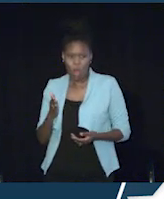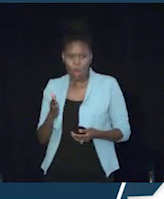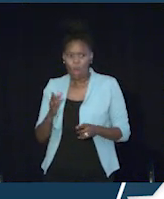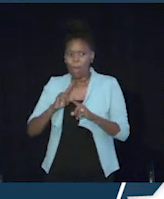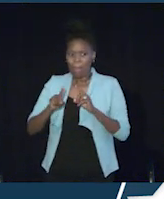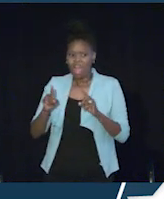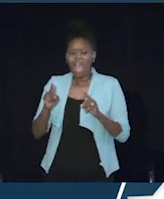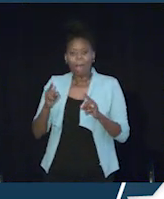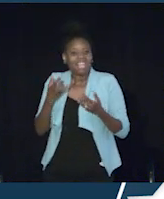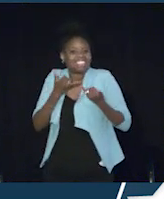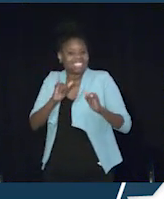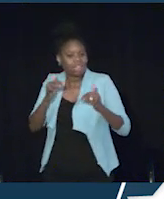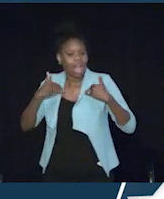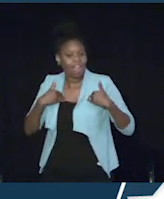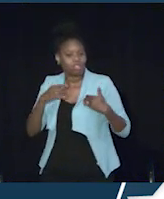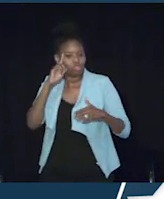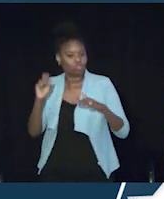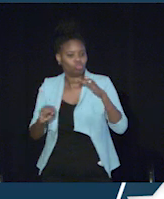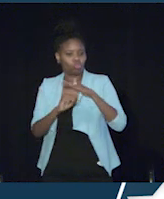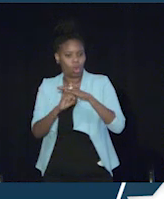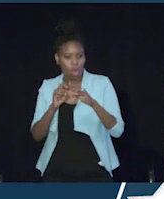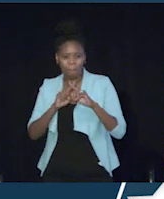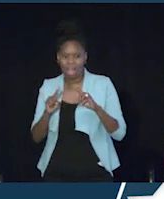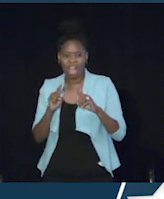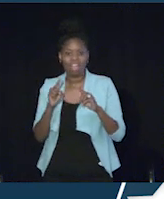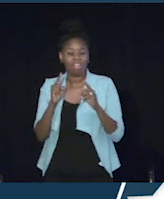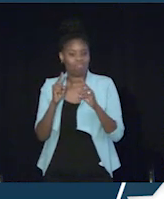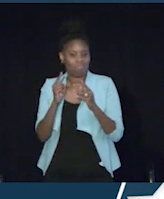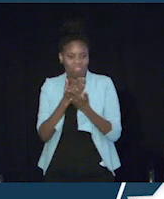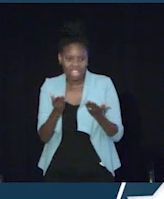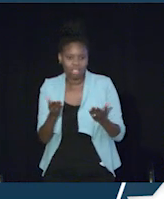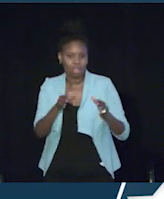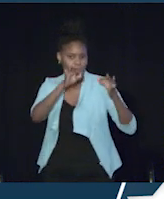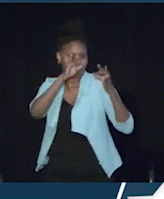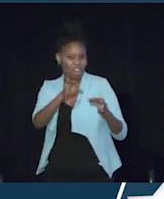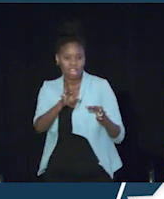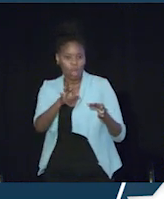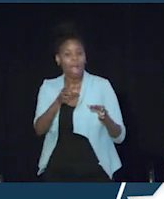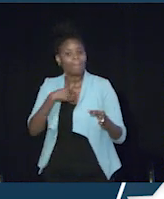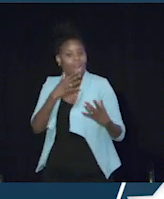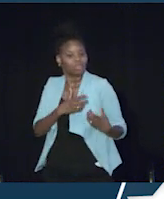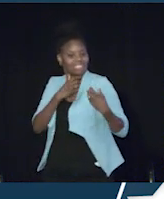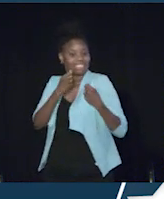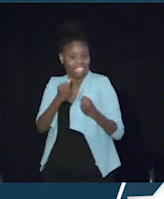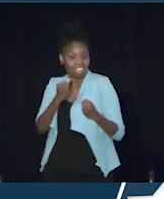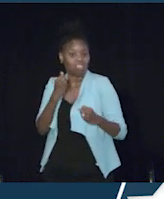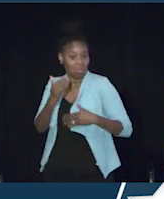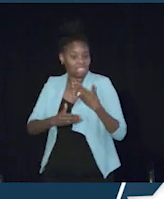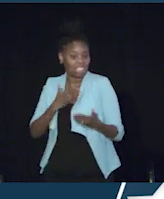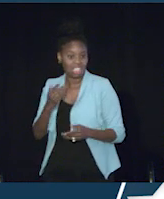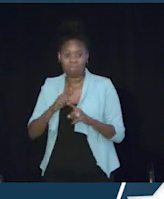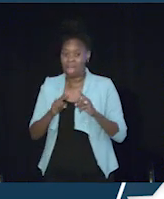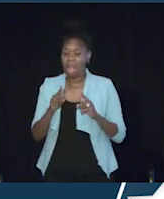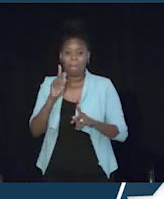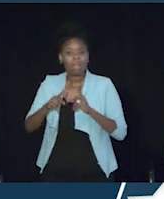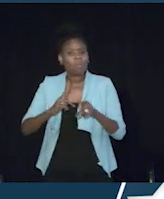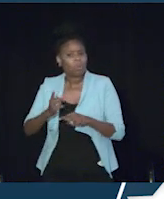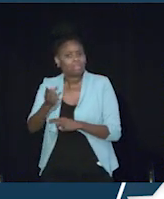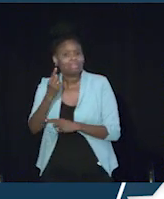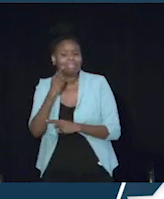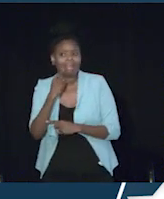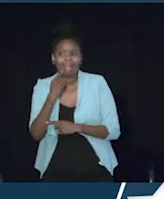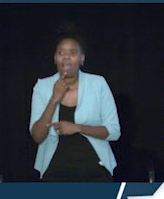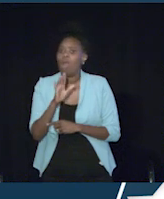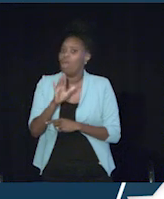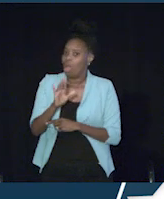wasn't, things were not all great for me at that time. But people kept saying, "You would really benefit from going to